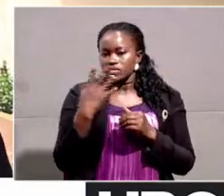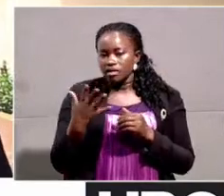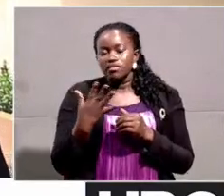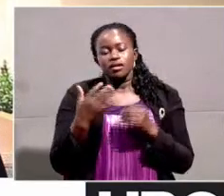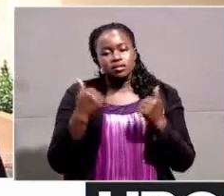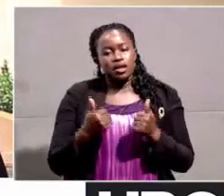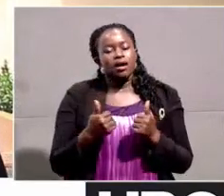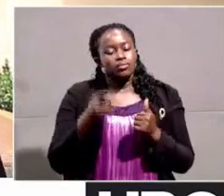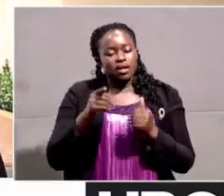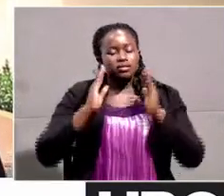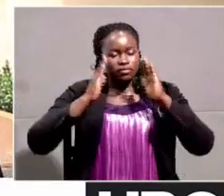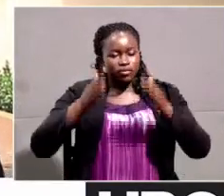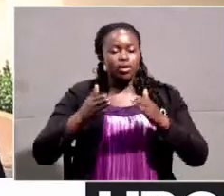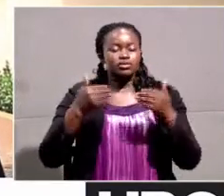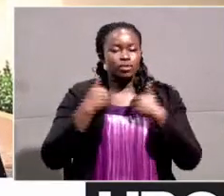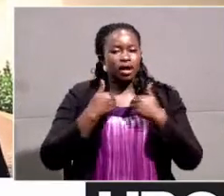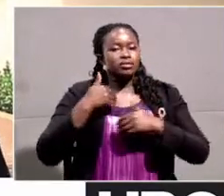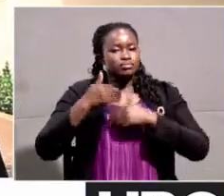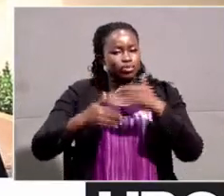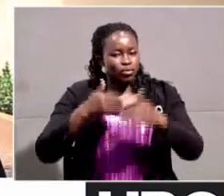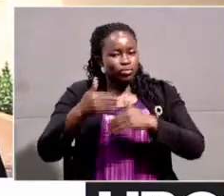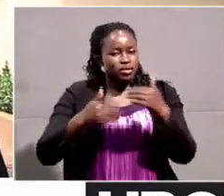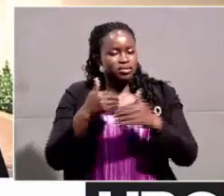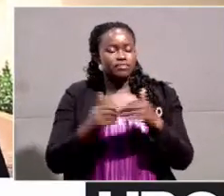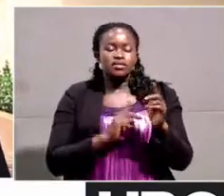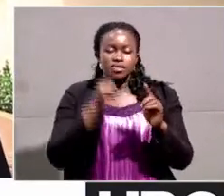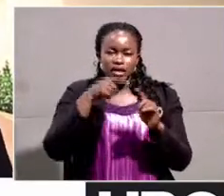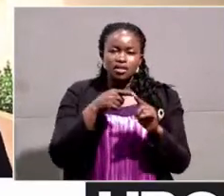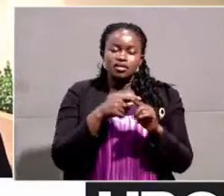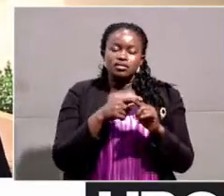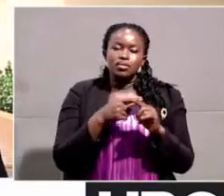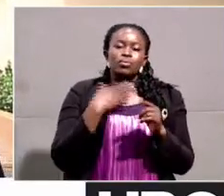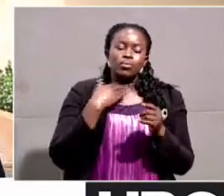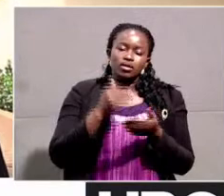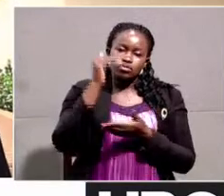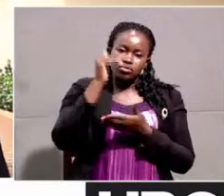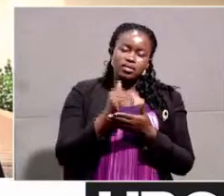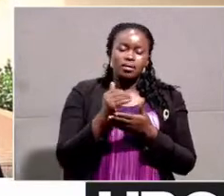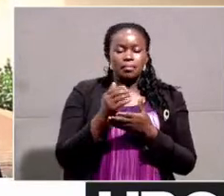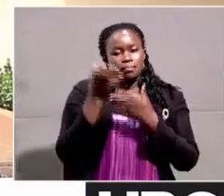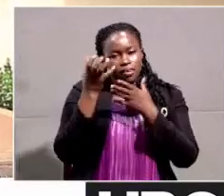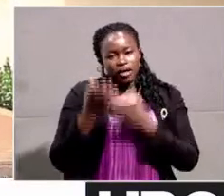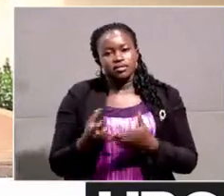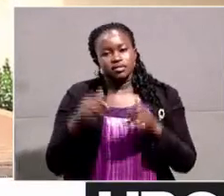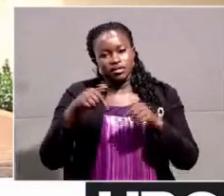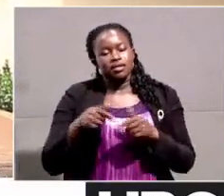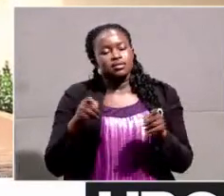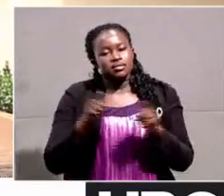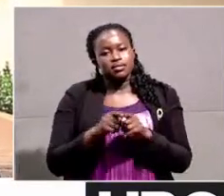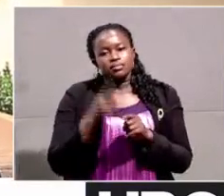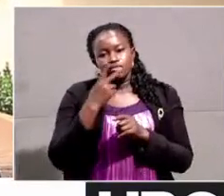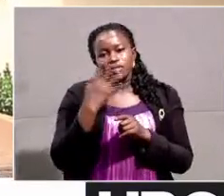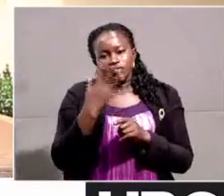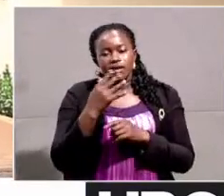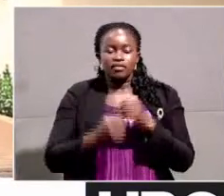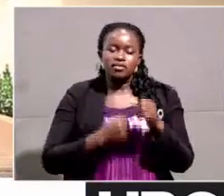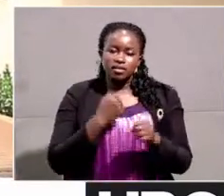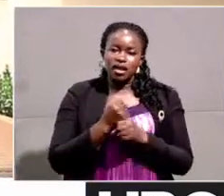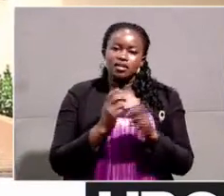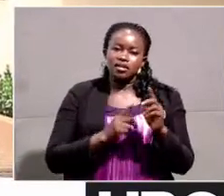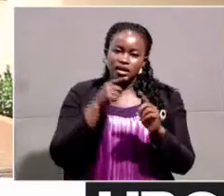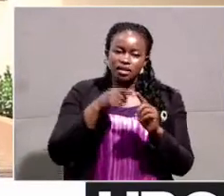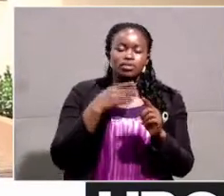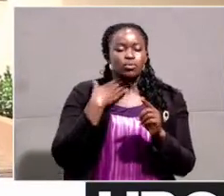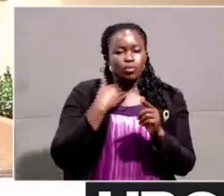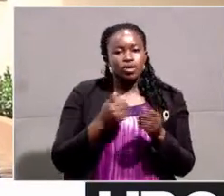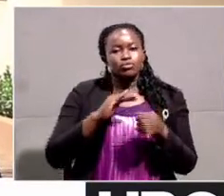taken progressive target year on year to reduce the burden on the Mother Earth. And by 2025, we are targeting that to become a neutral